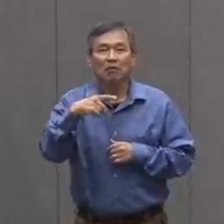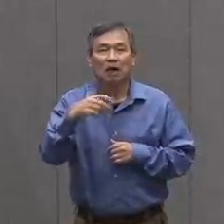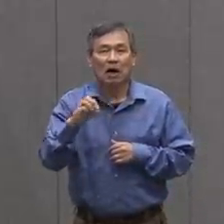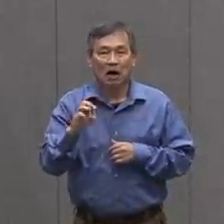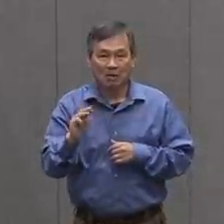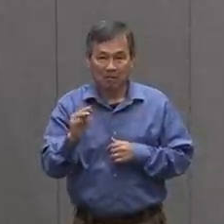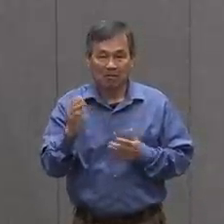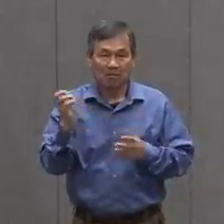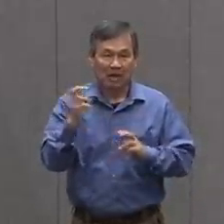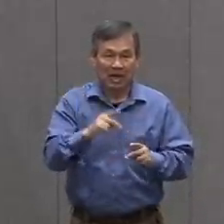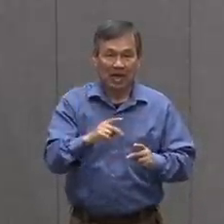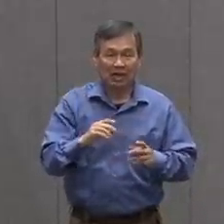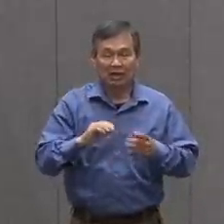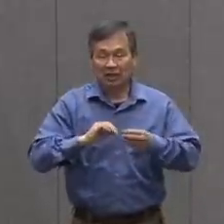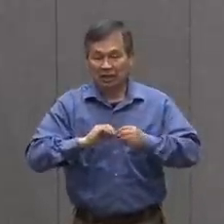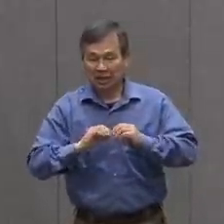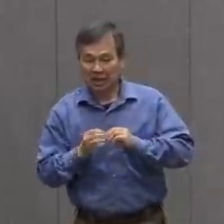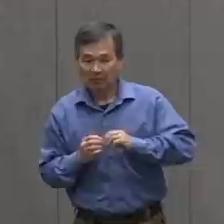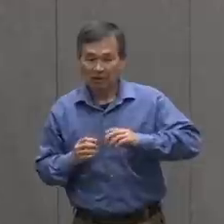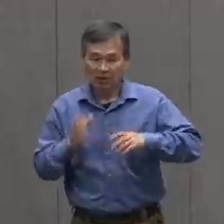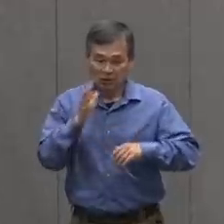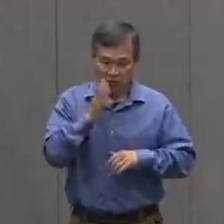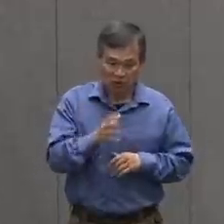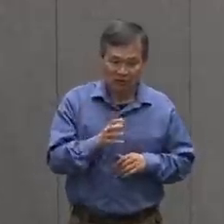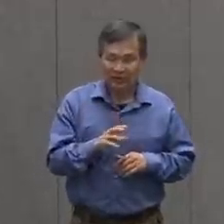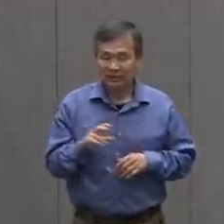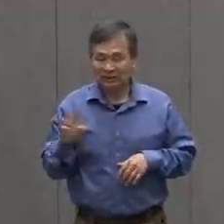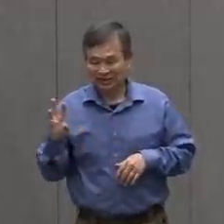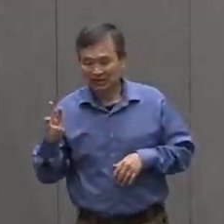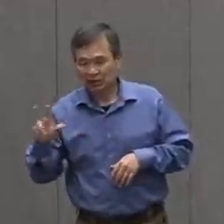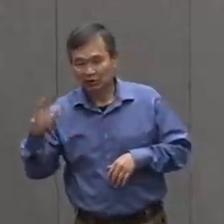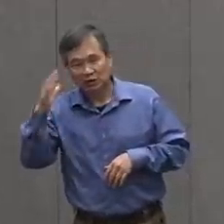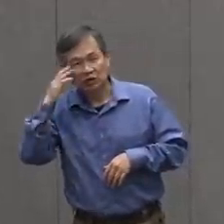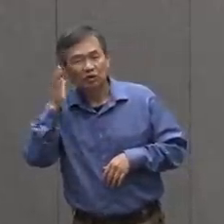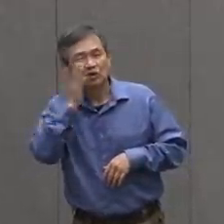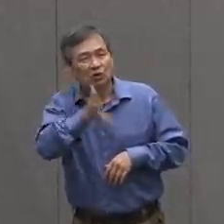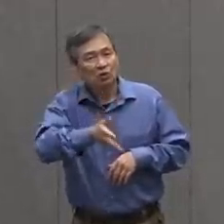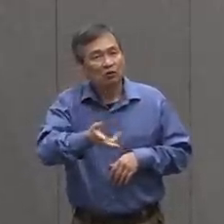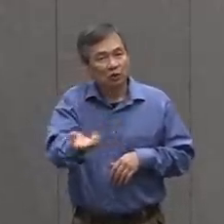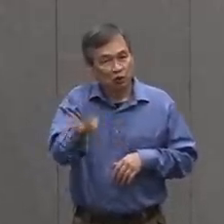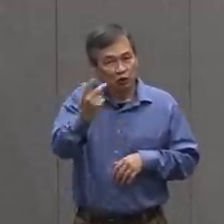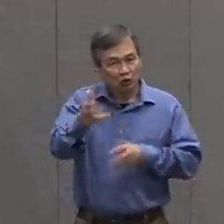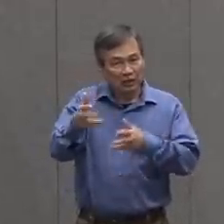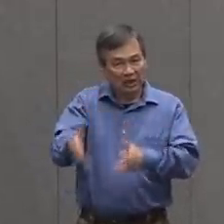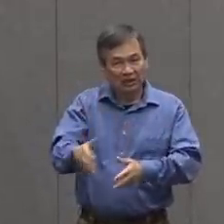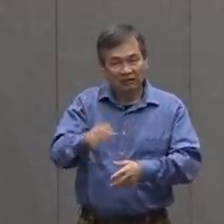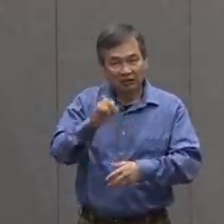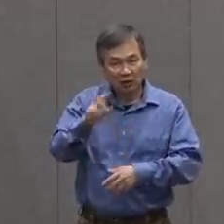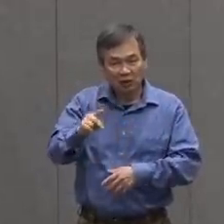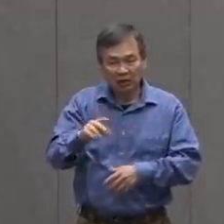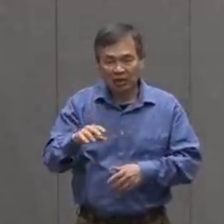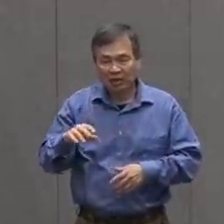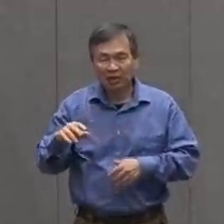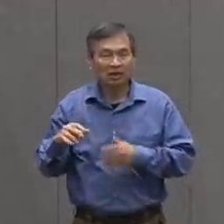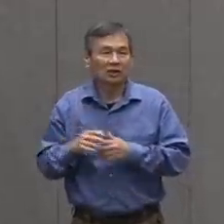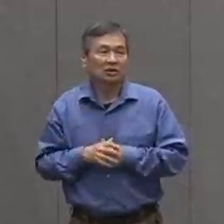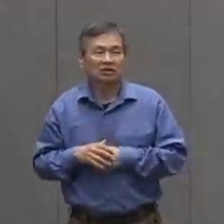And we know the answer is going to be 63, so there will be three left over at the very end. I'm gonna take those out right